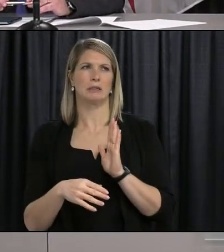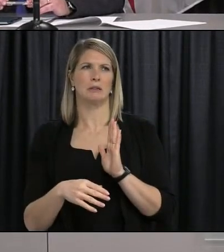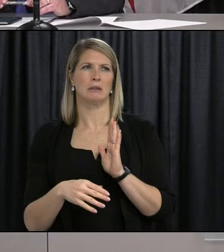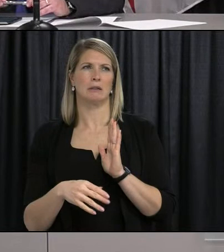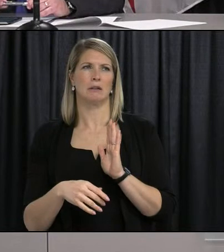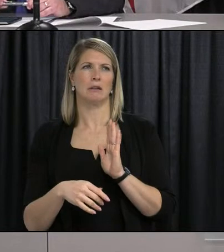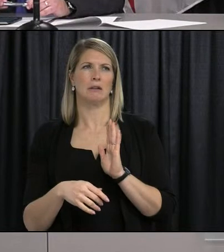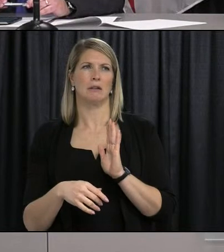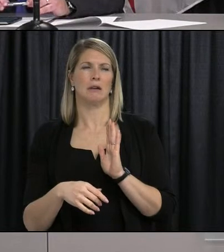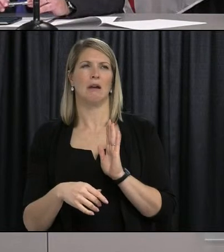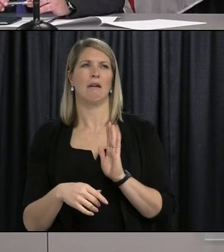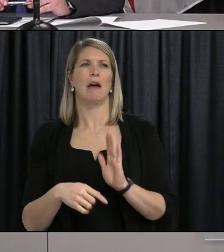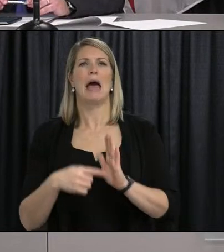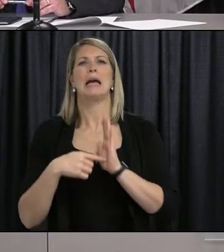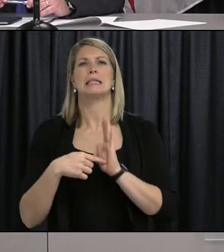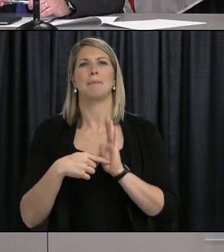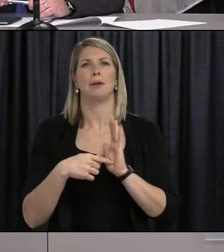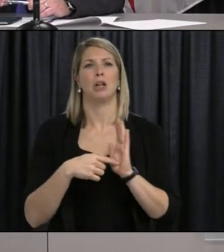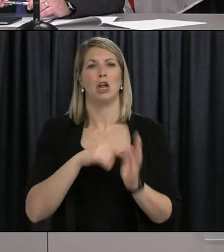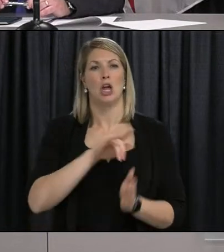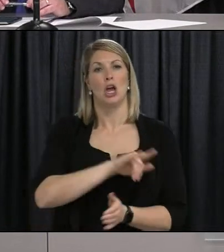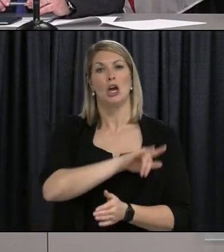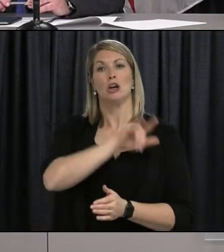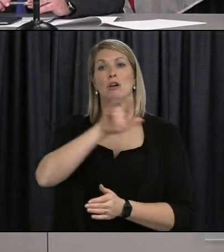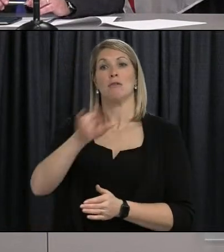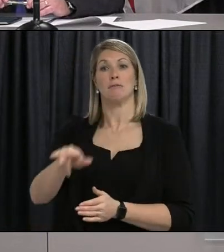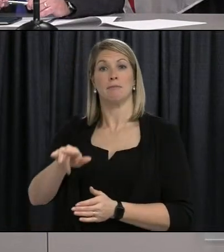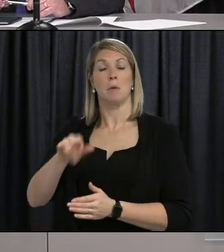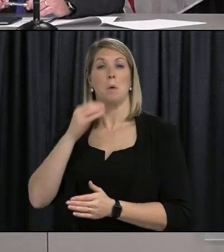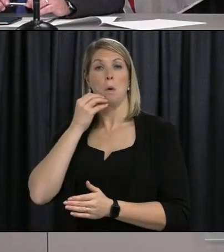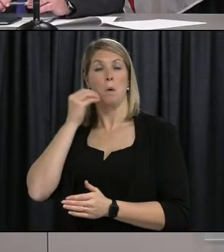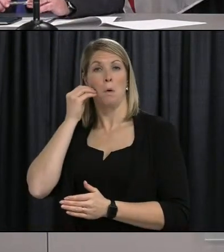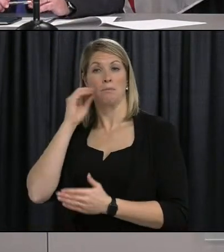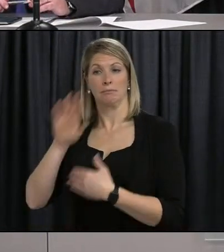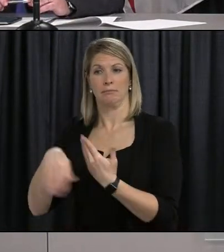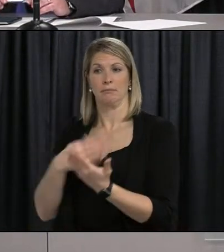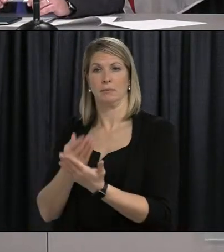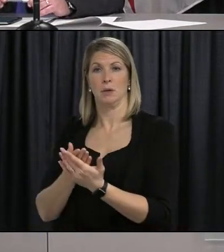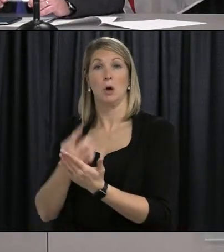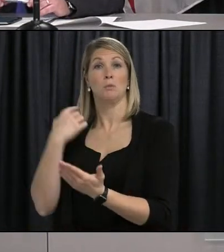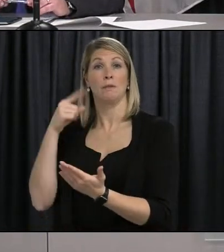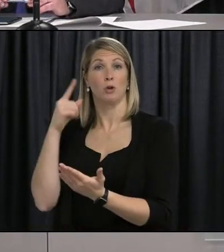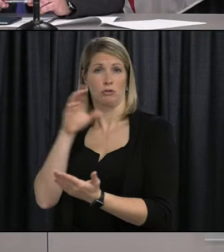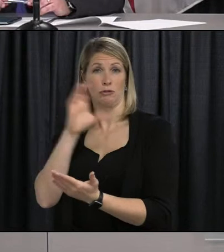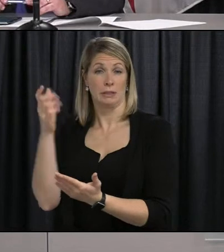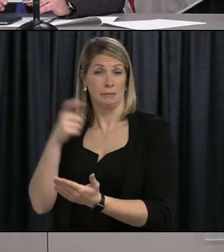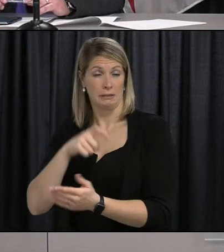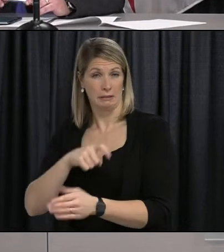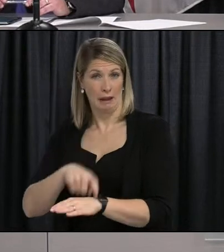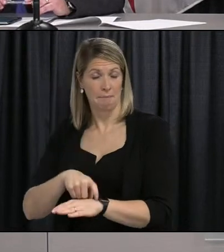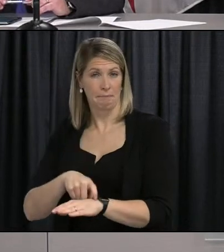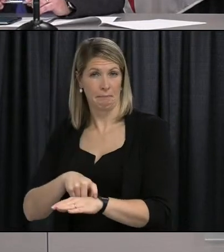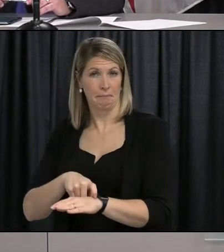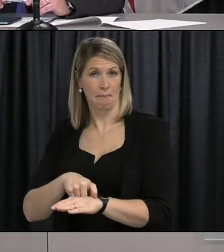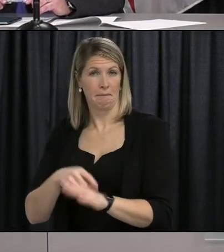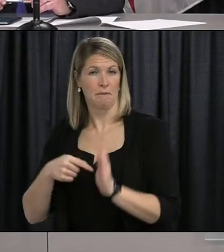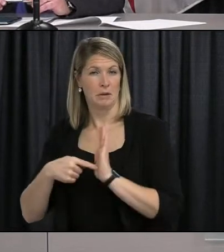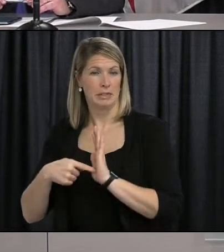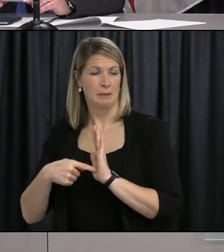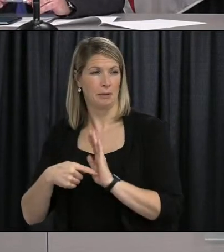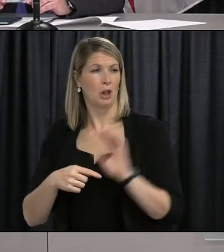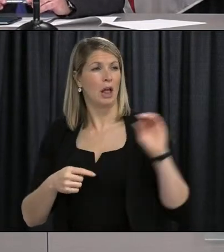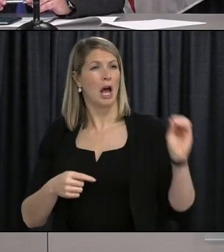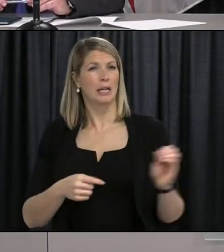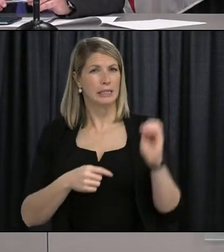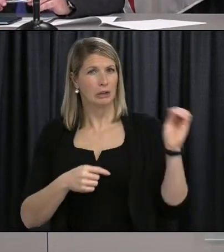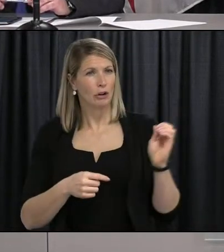home for Christmas, your advice for those who may live or may go to school in Ontario or elsewhere in